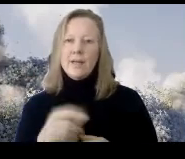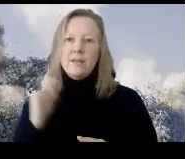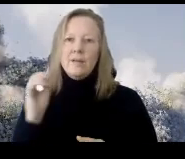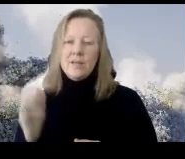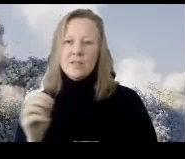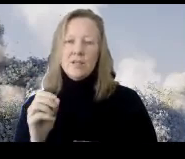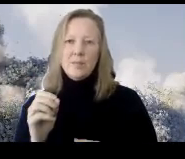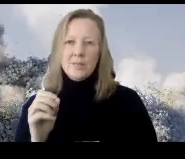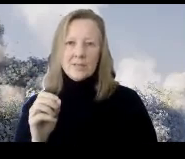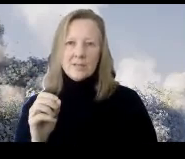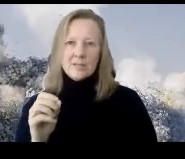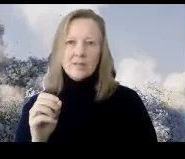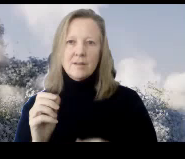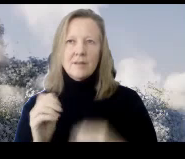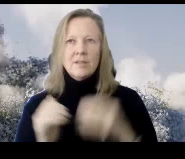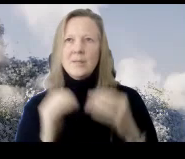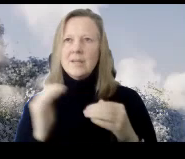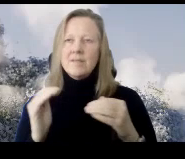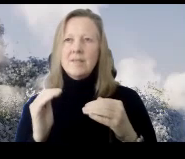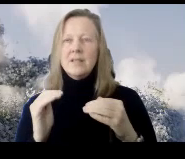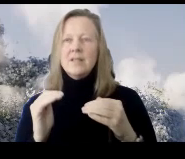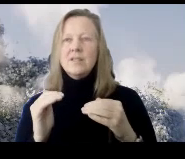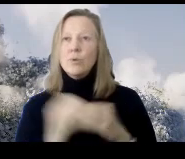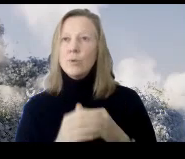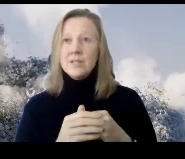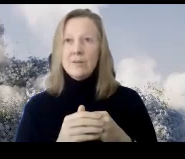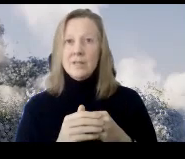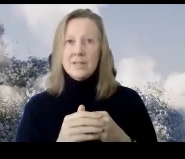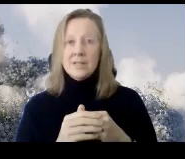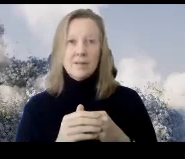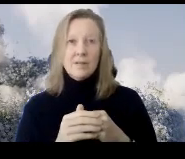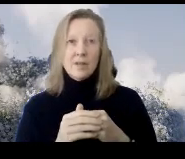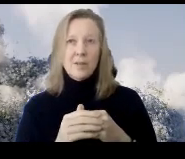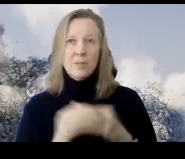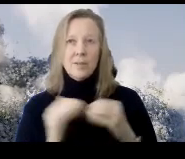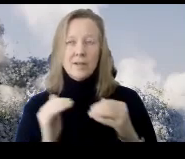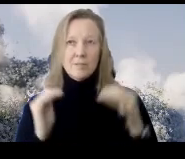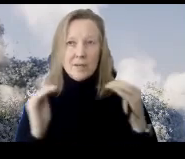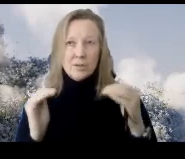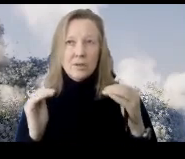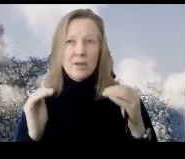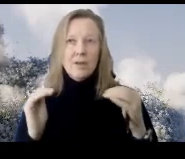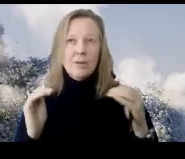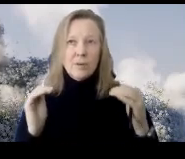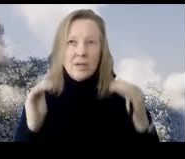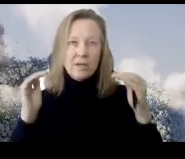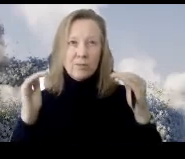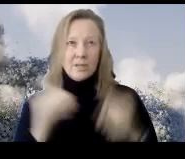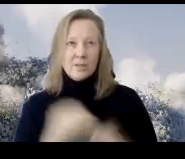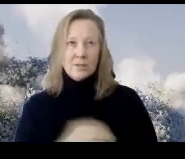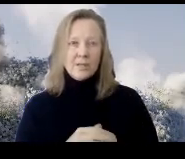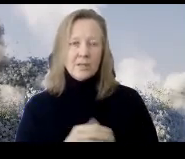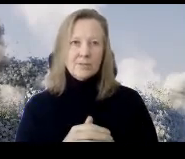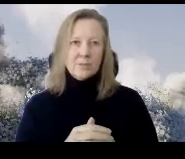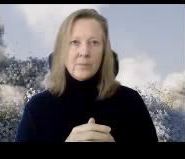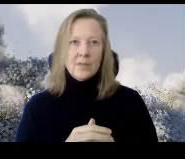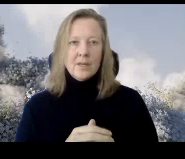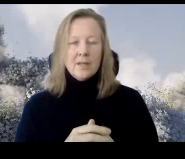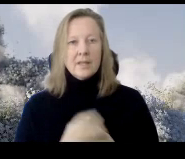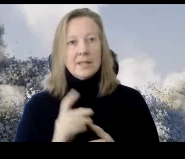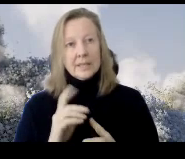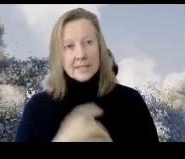for writing, you need a CLB 6. It's because of the scores that you need to get on the CELBAN. We had to make sure we're getting everybody to the right